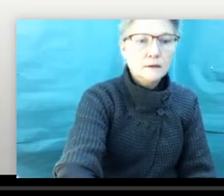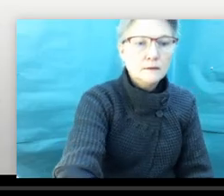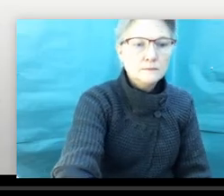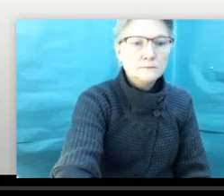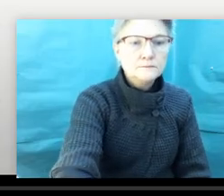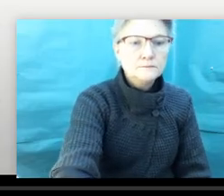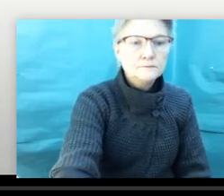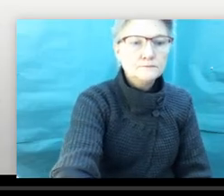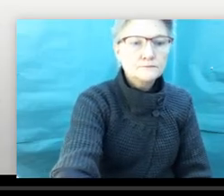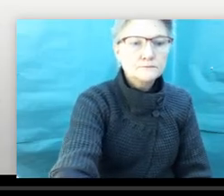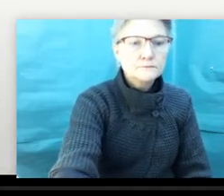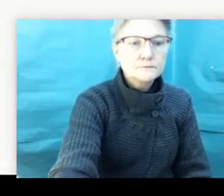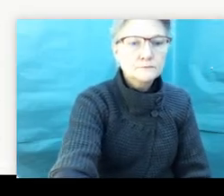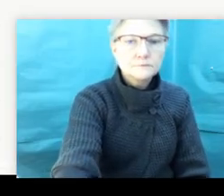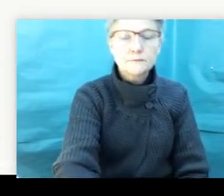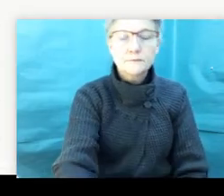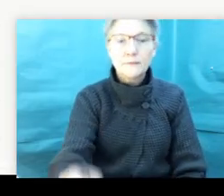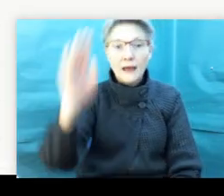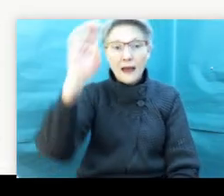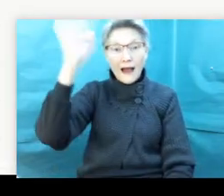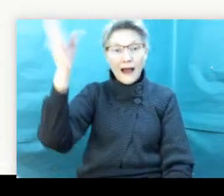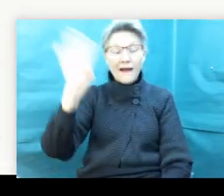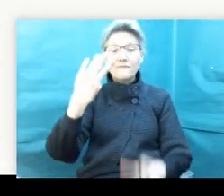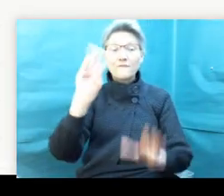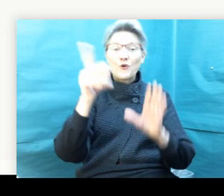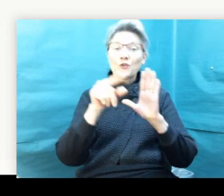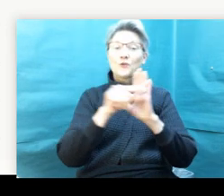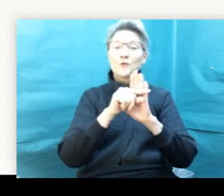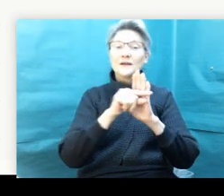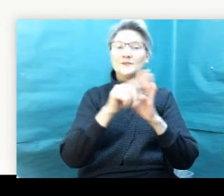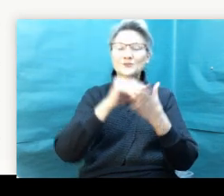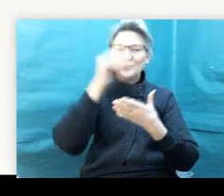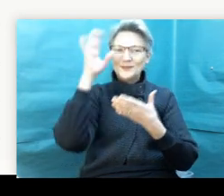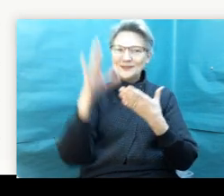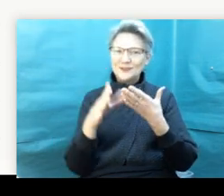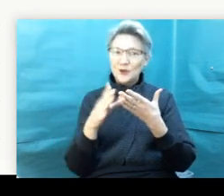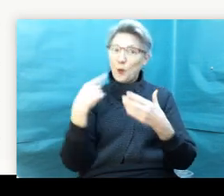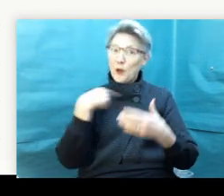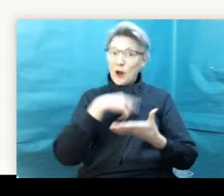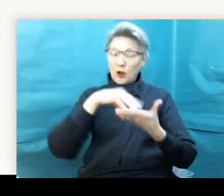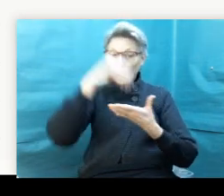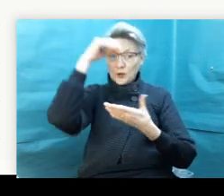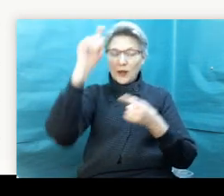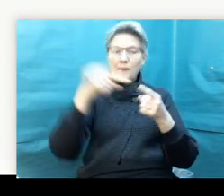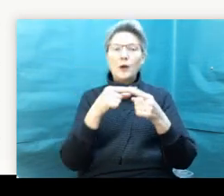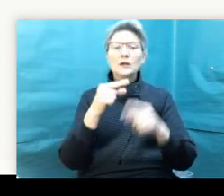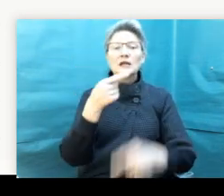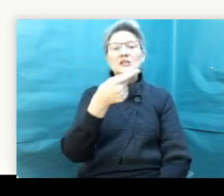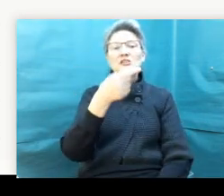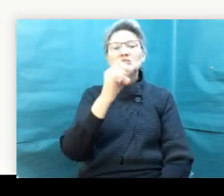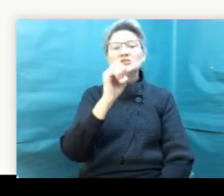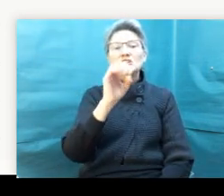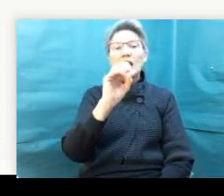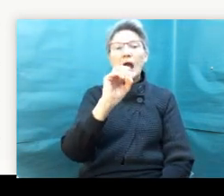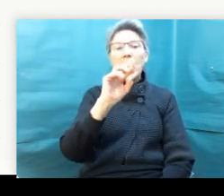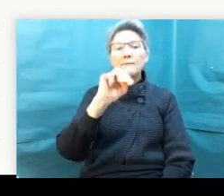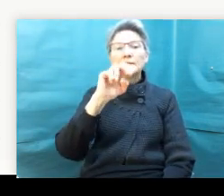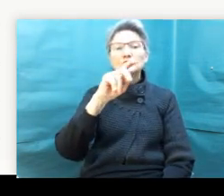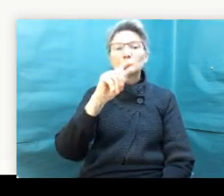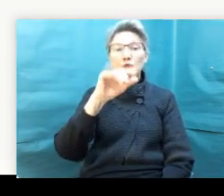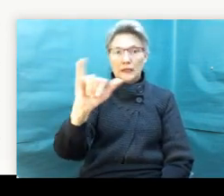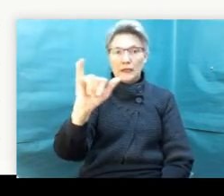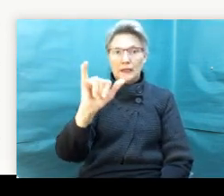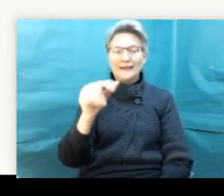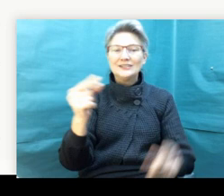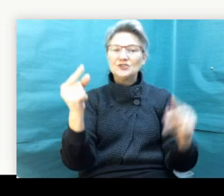Super excited to be back here with you learning about geometry. So we're starting a new chapter, chapter 10 in Go